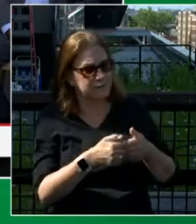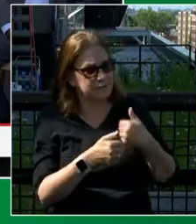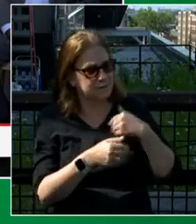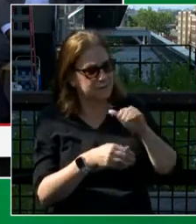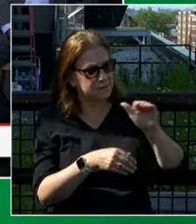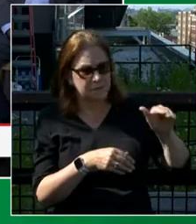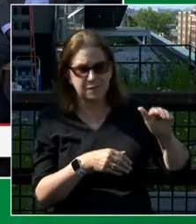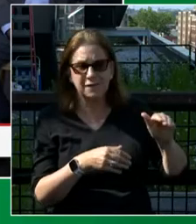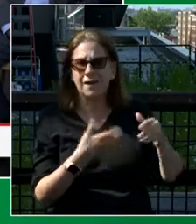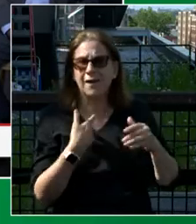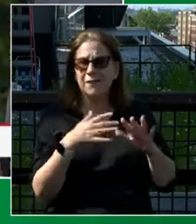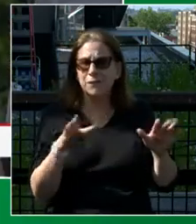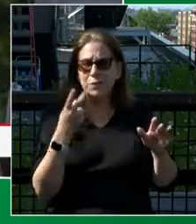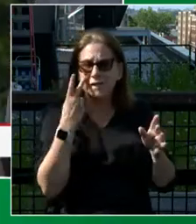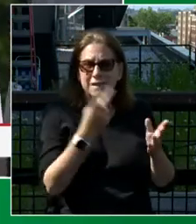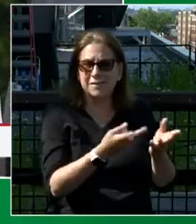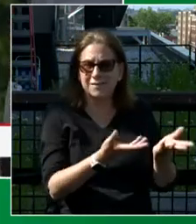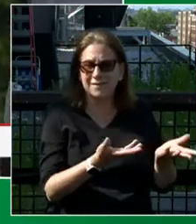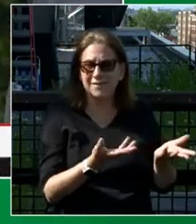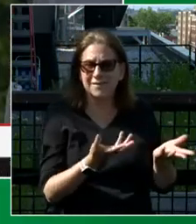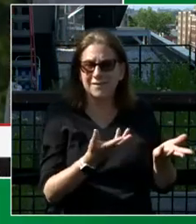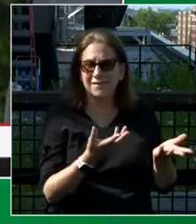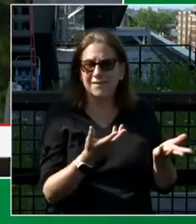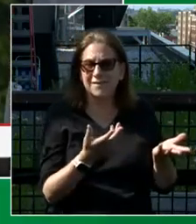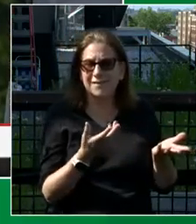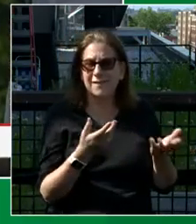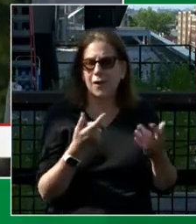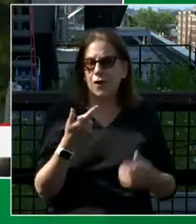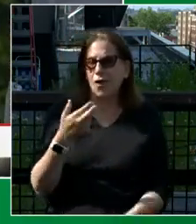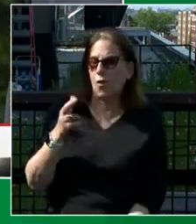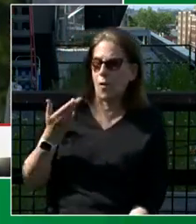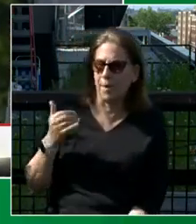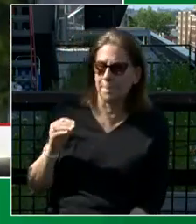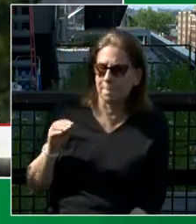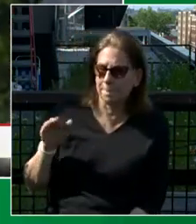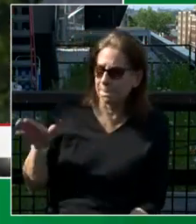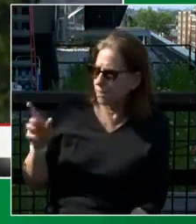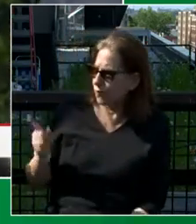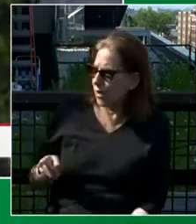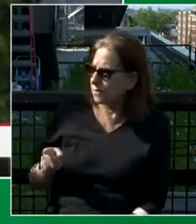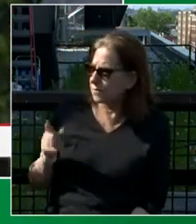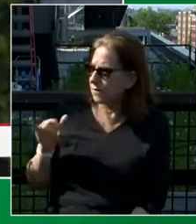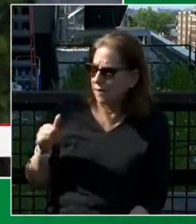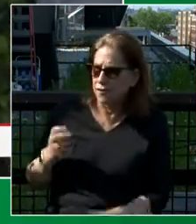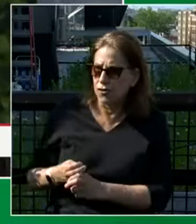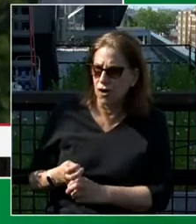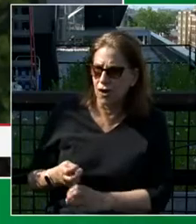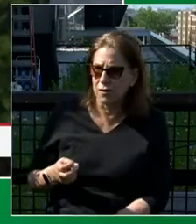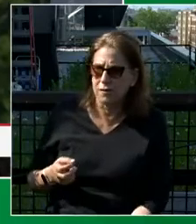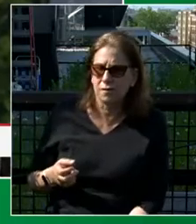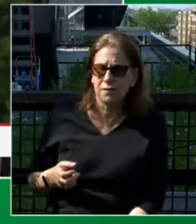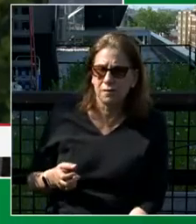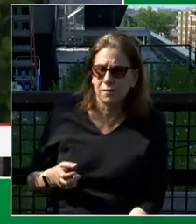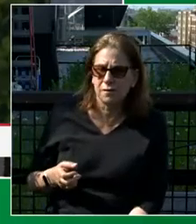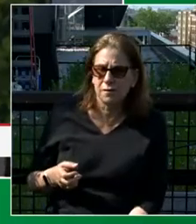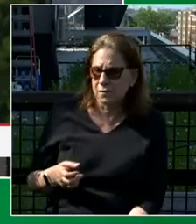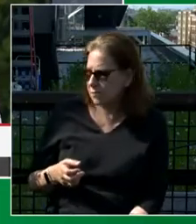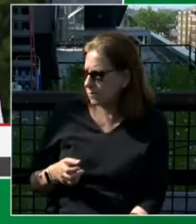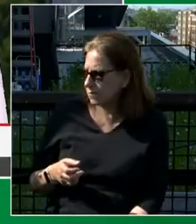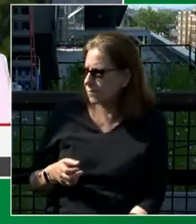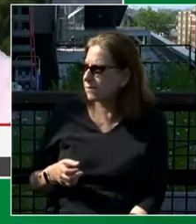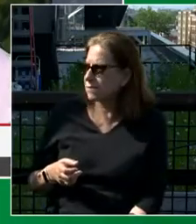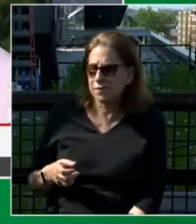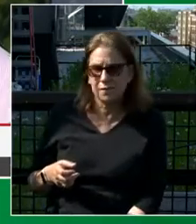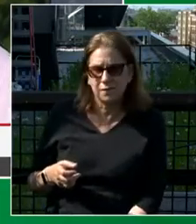doesn't capture the essence of the story that you're trying to tell. So we had to really listen to our clients more